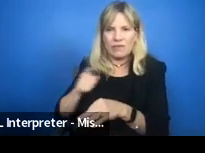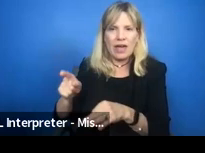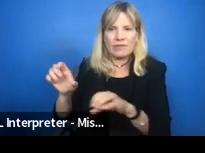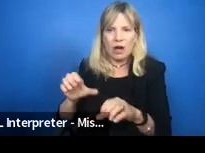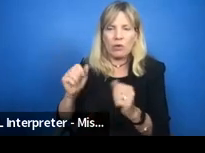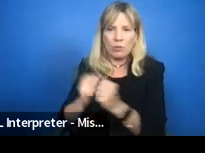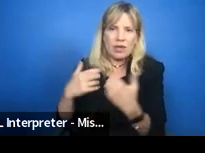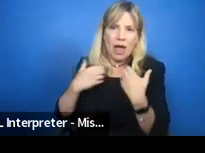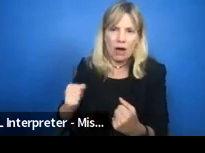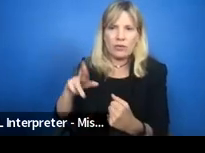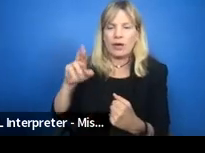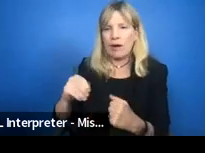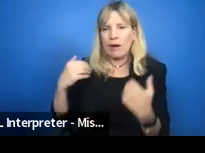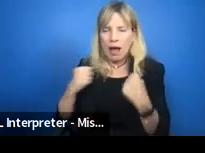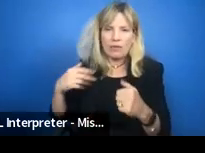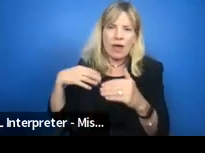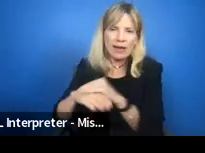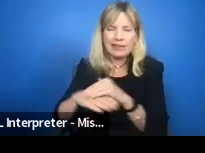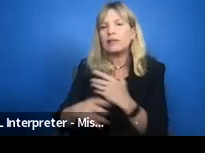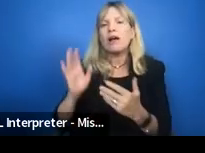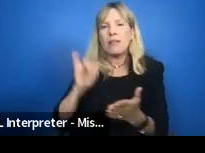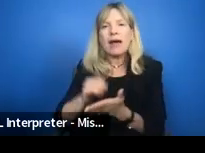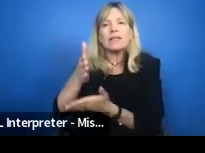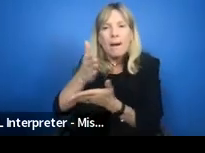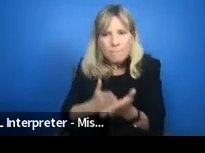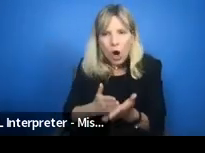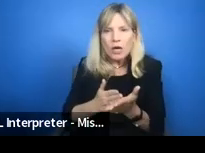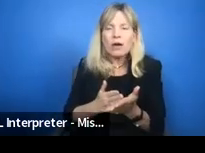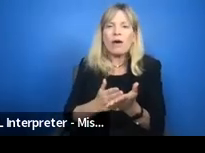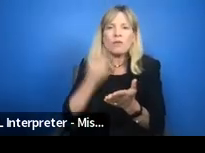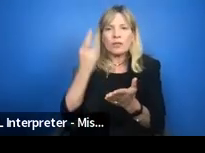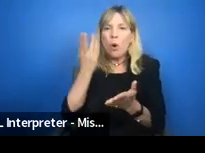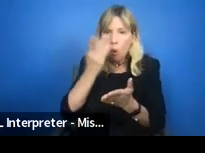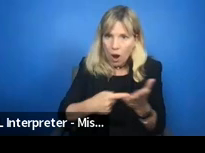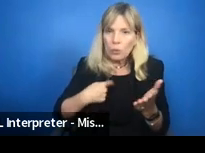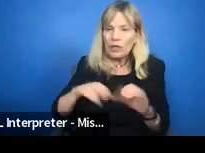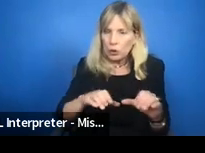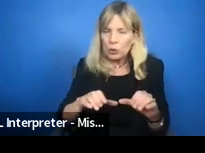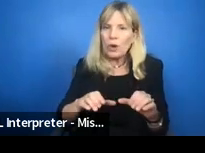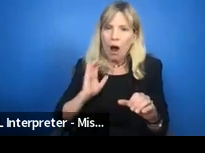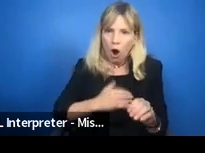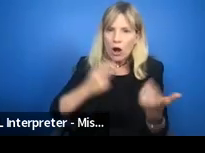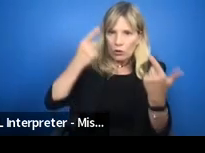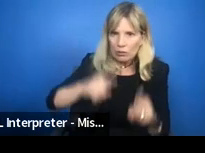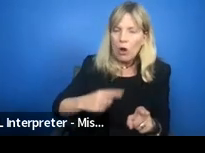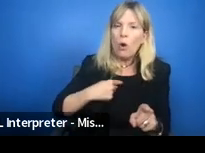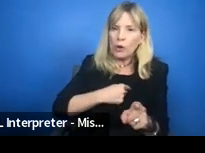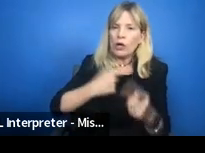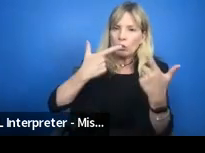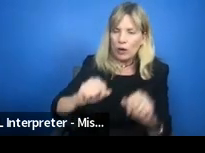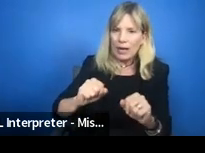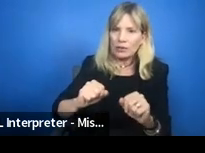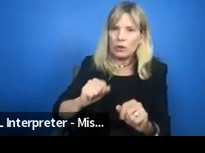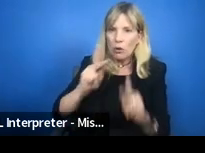and health access. That is part of what we do. That's part of our remit, is to try and get